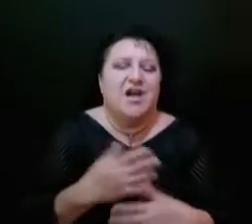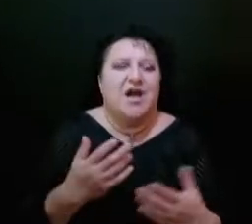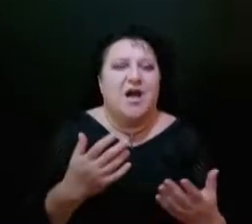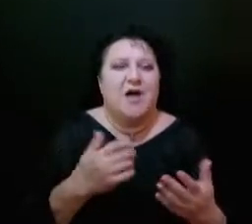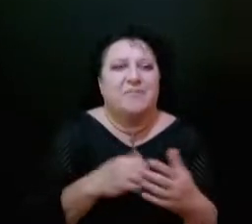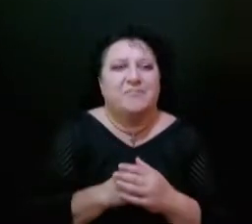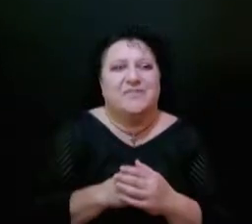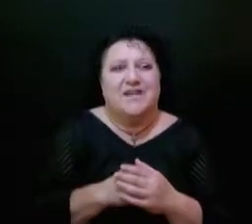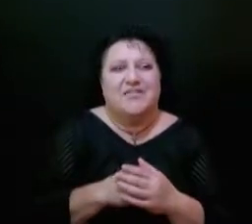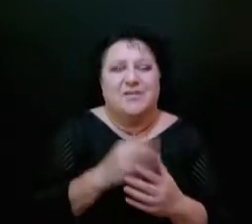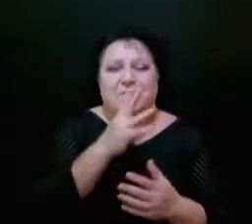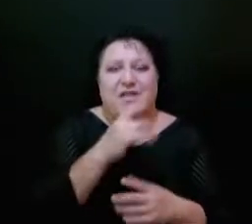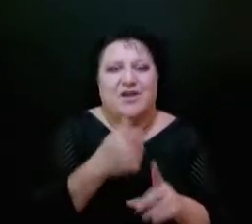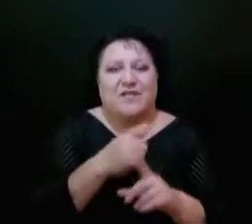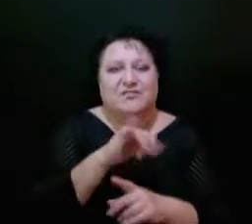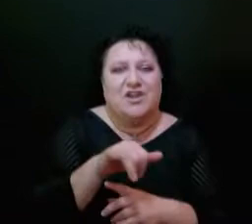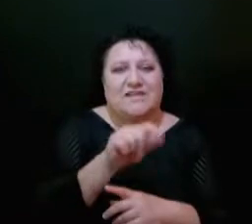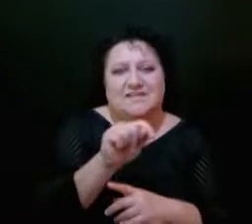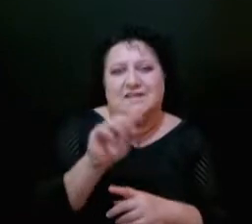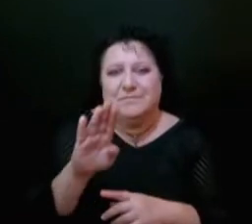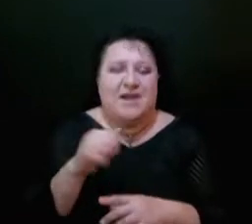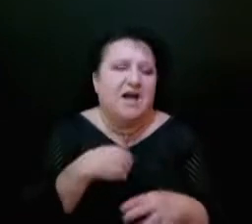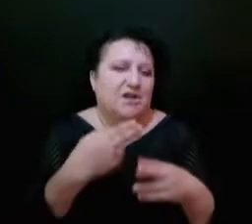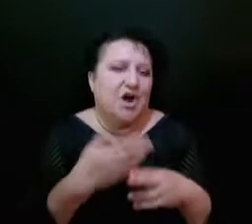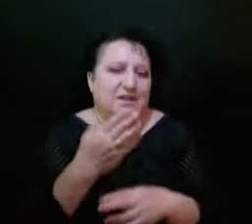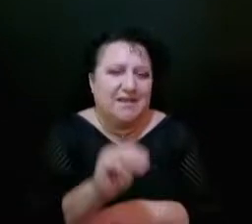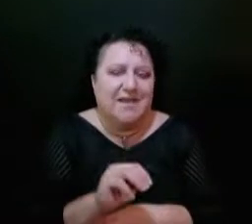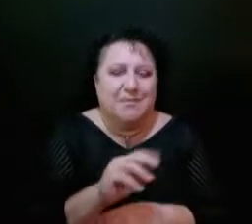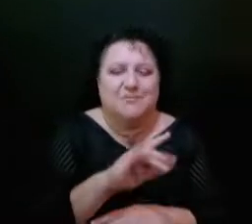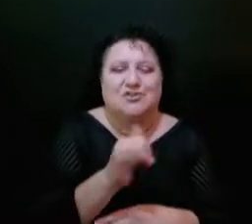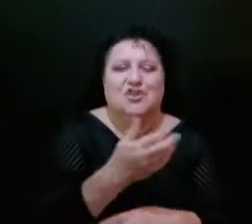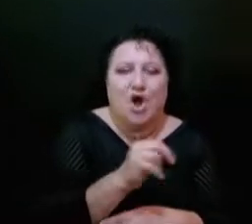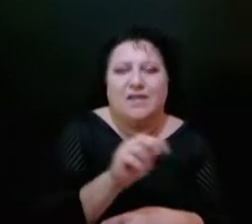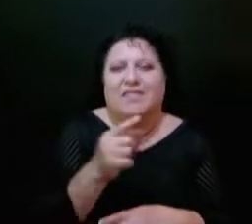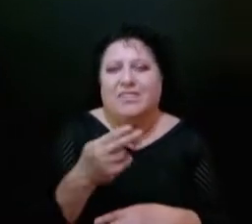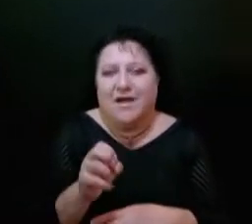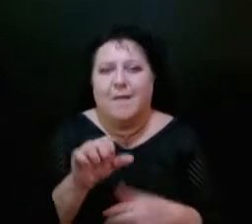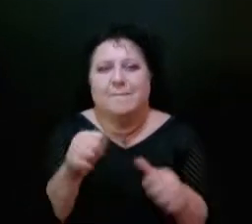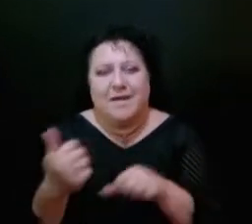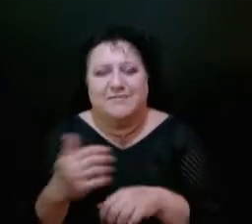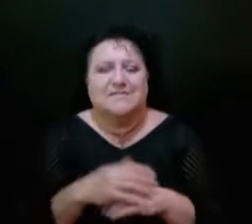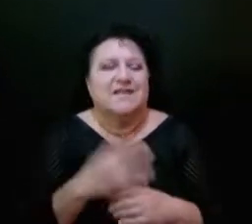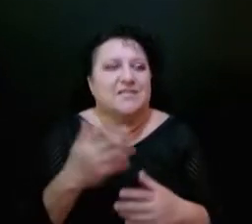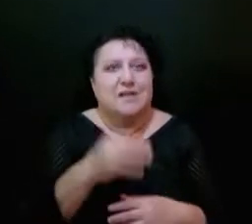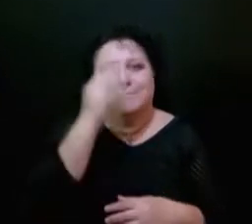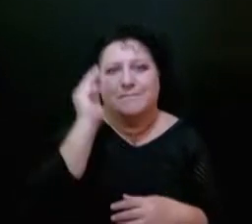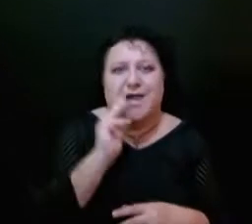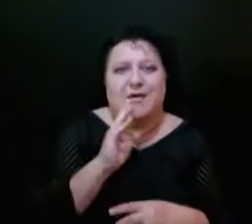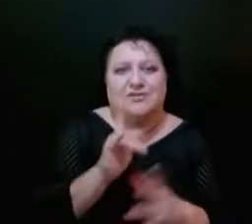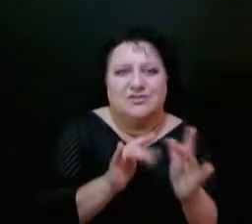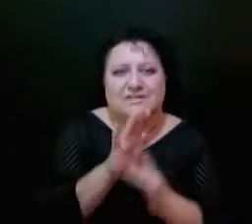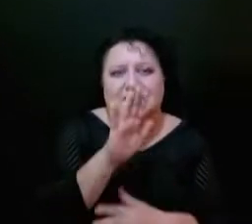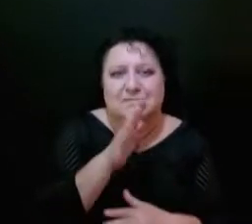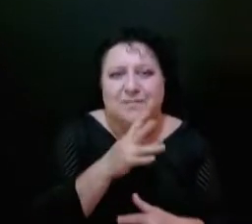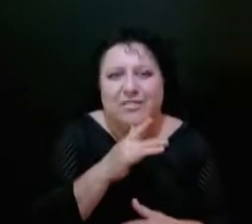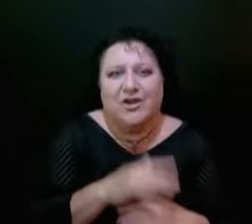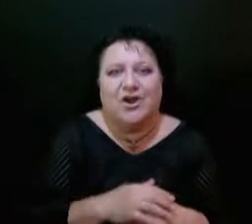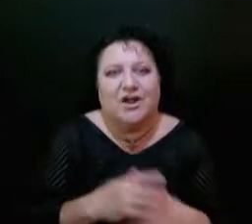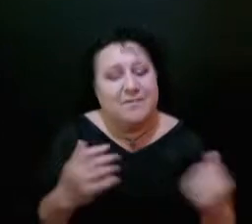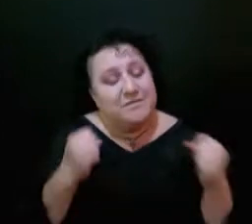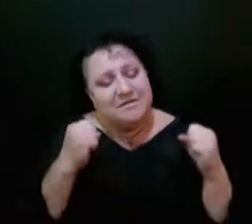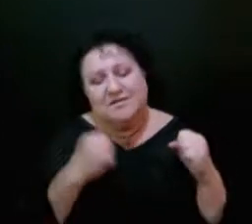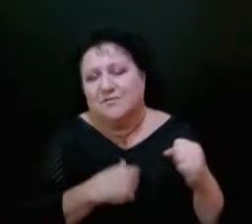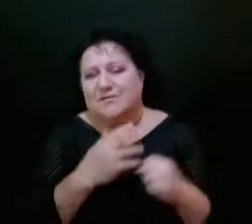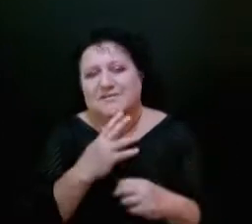the Baptist. And of course, we have Mary, who is the mother of Jesus. If it wasn't for Jesus on my